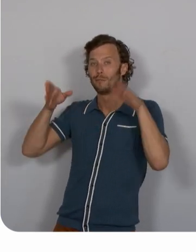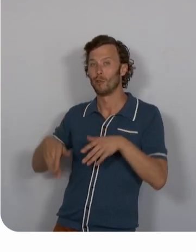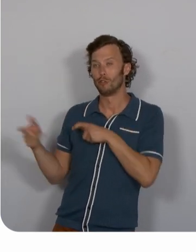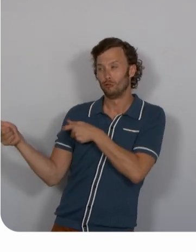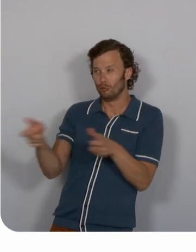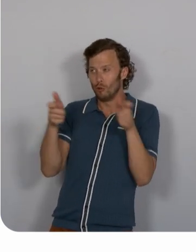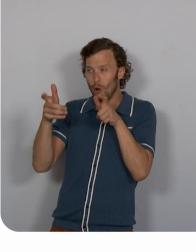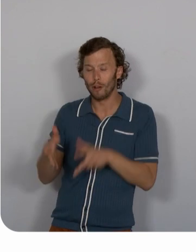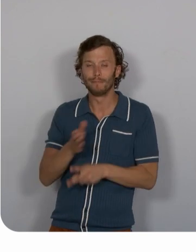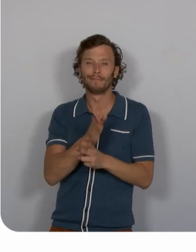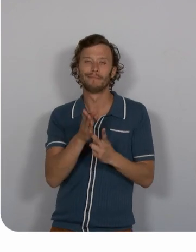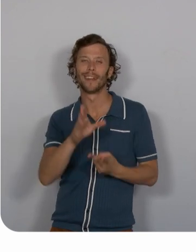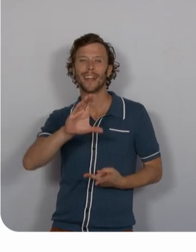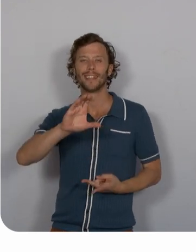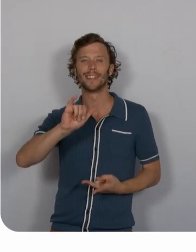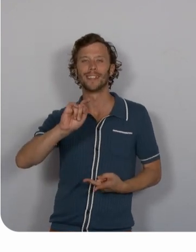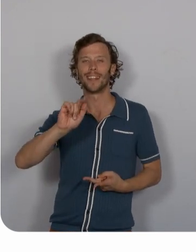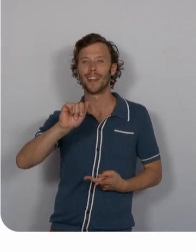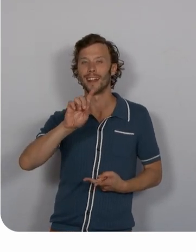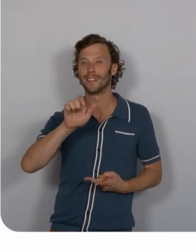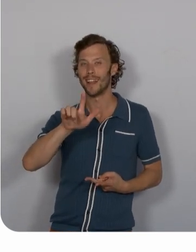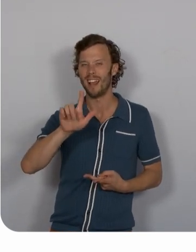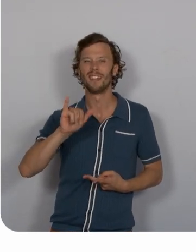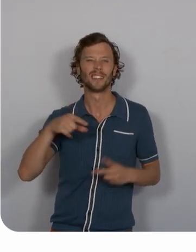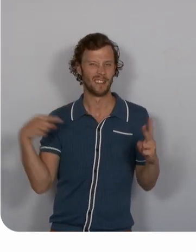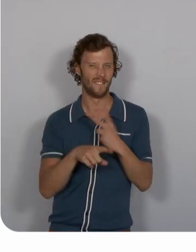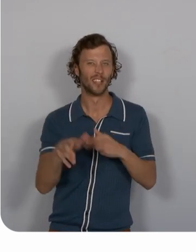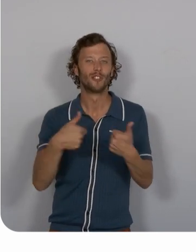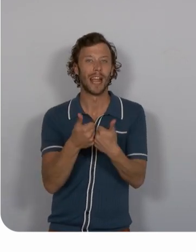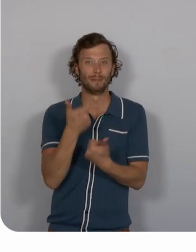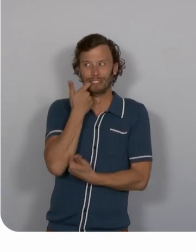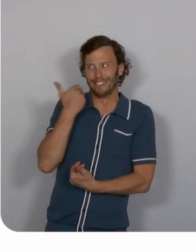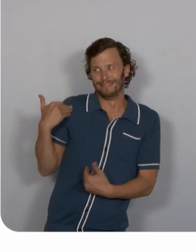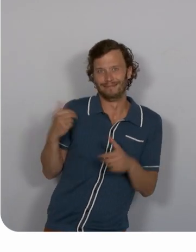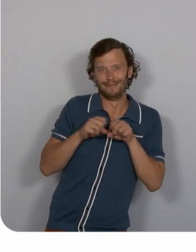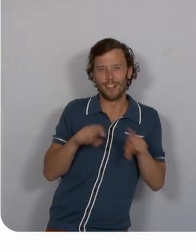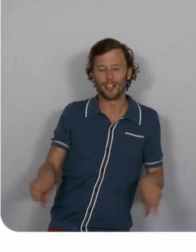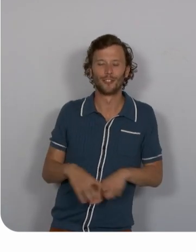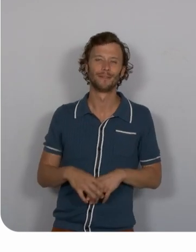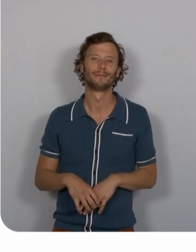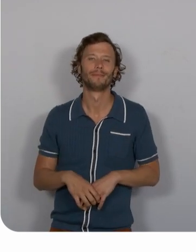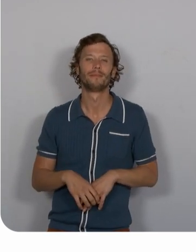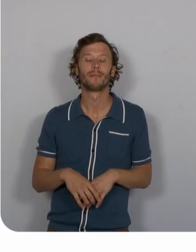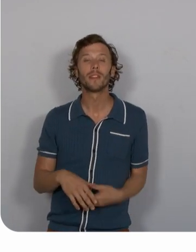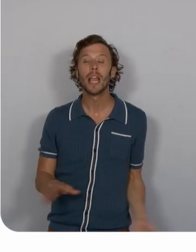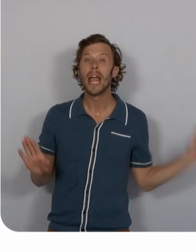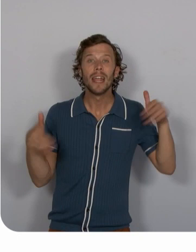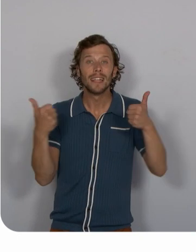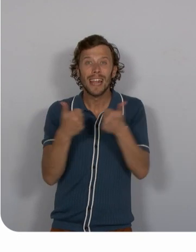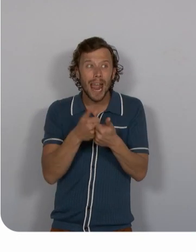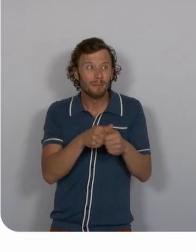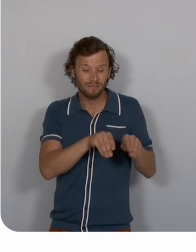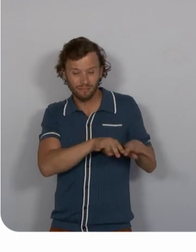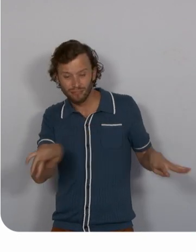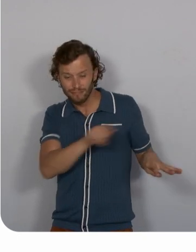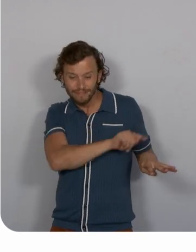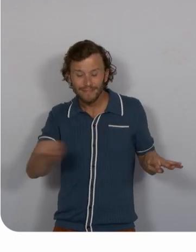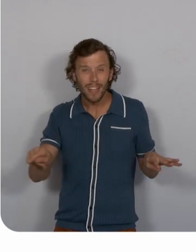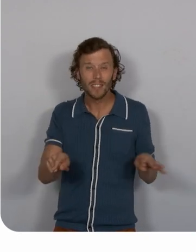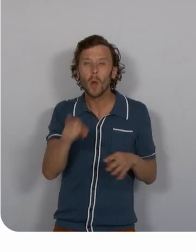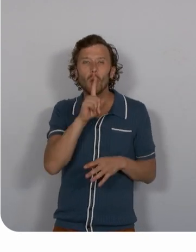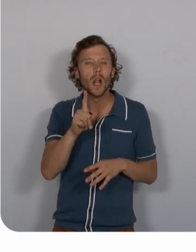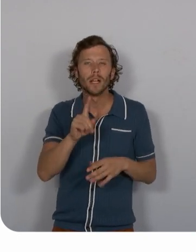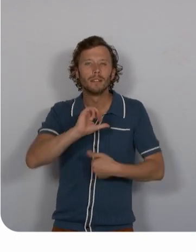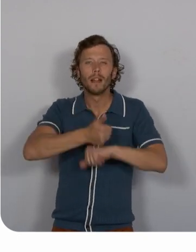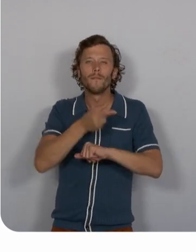an adventure game that launched this month. Games like these are built to be social from the ground up. So we've